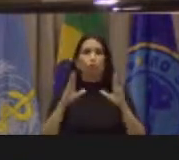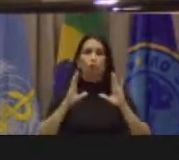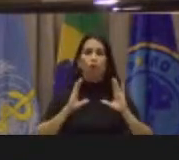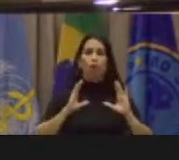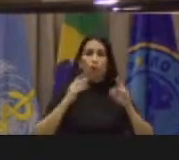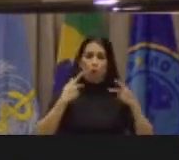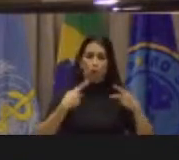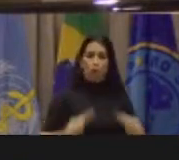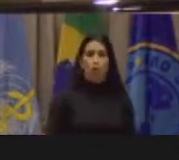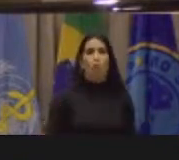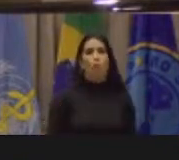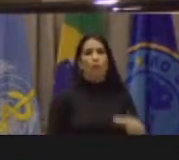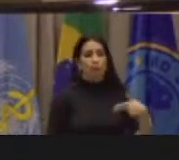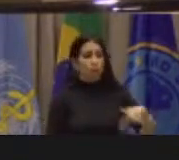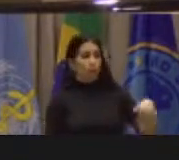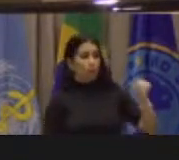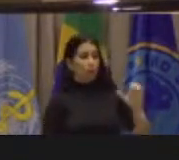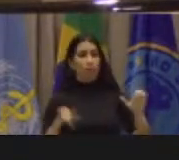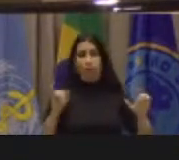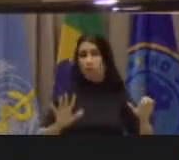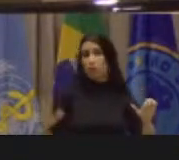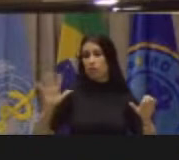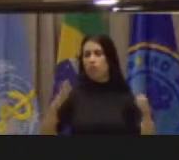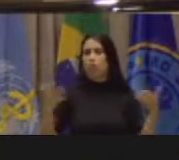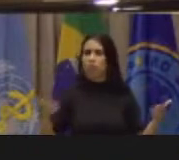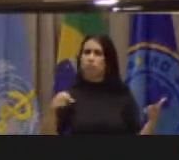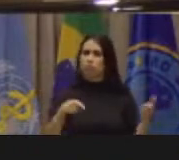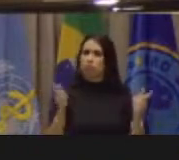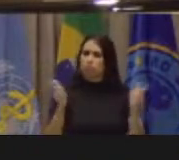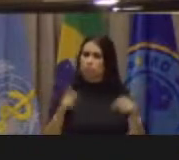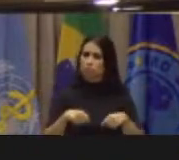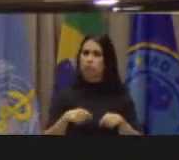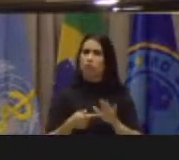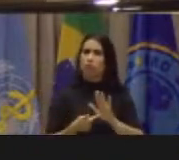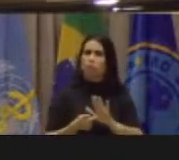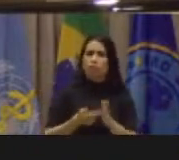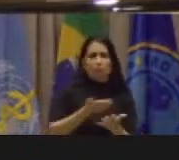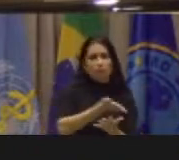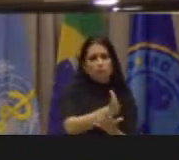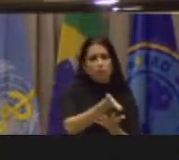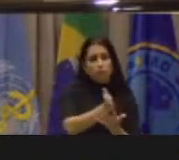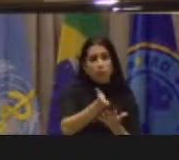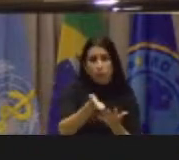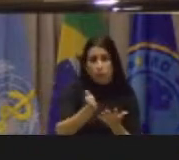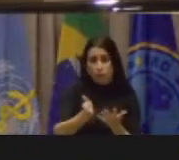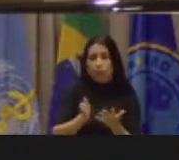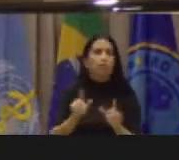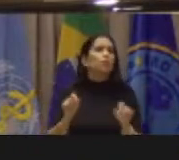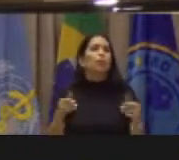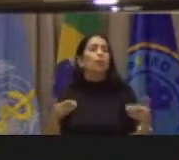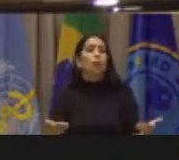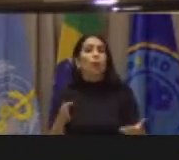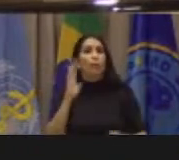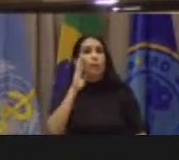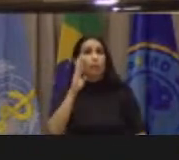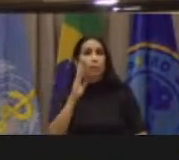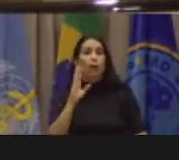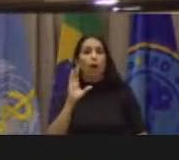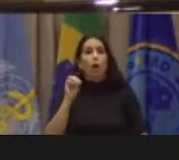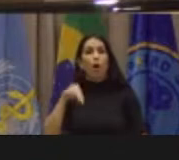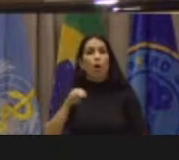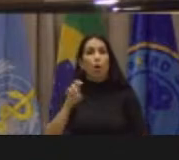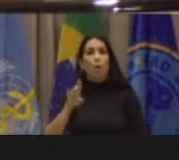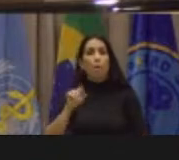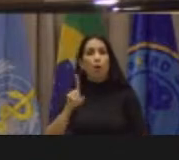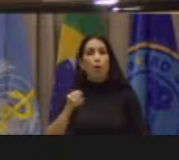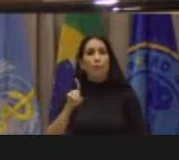on national and international level, and with this we're able to generate indication on how what